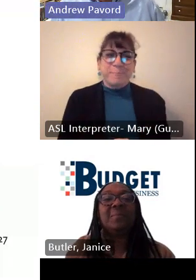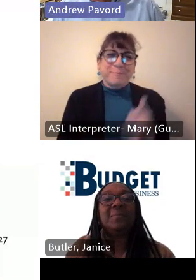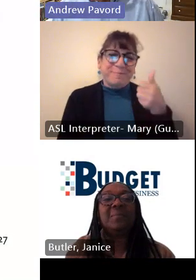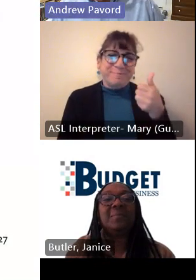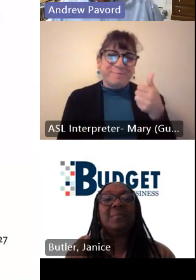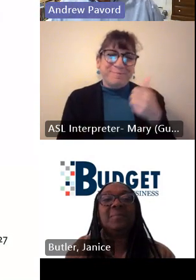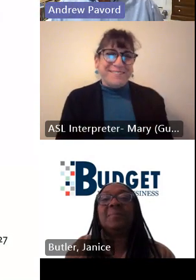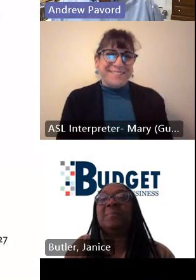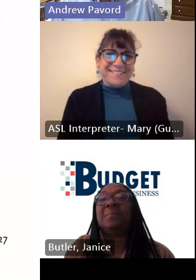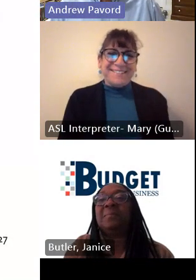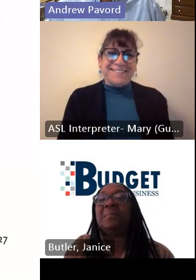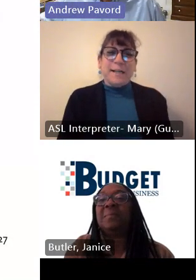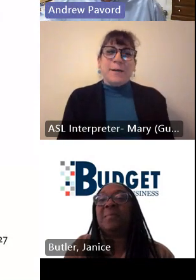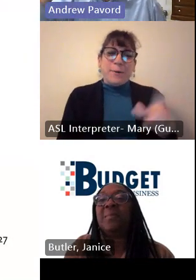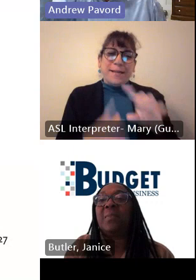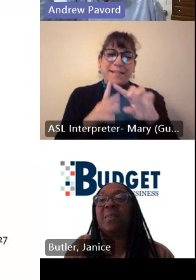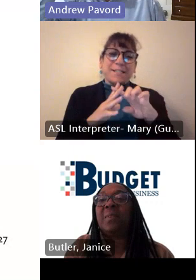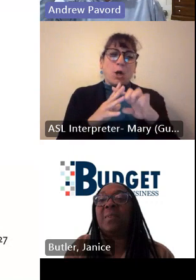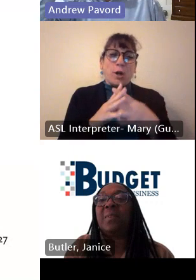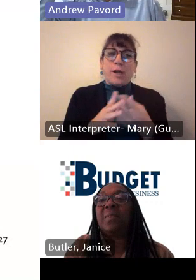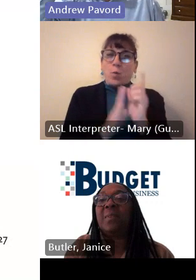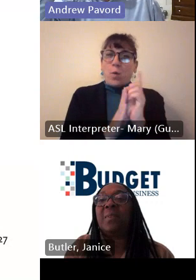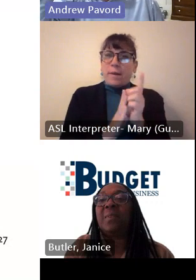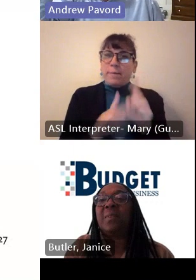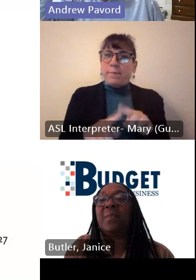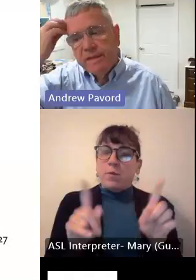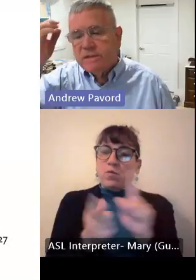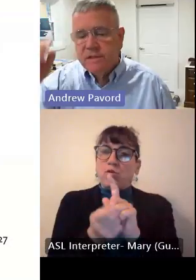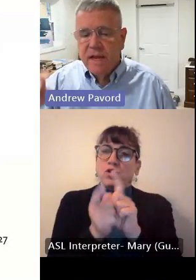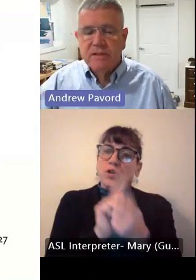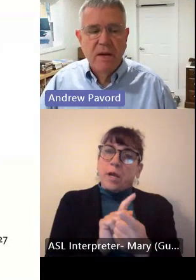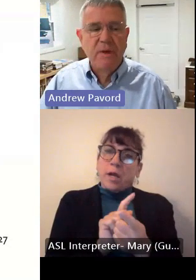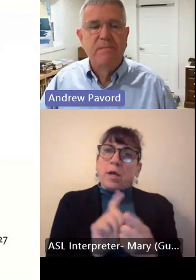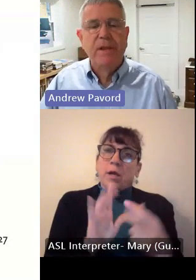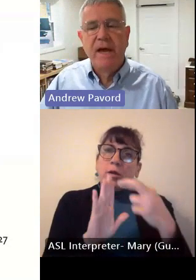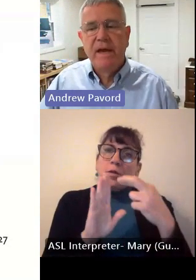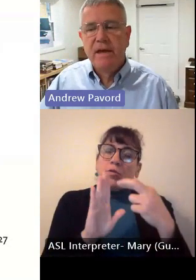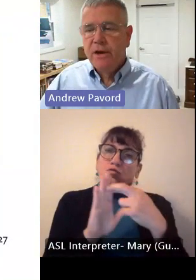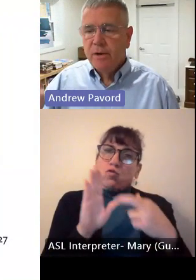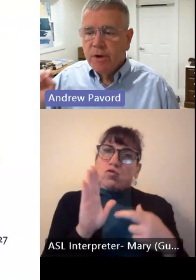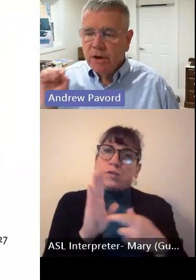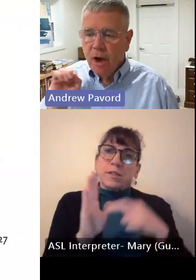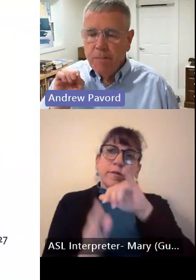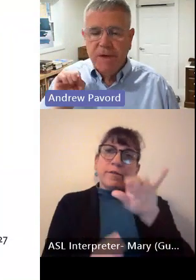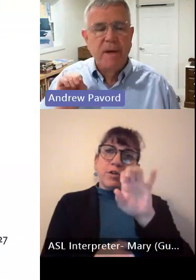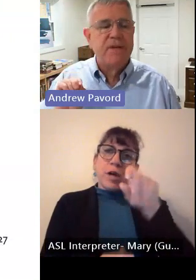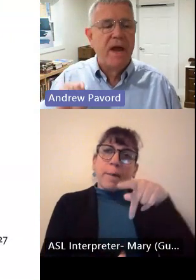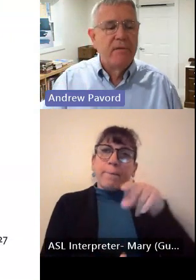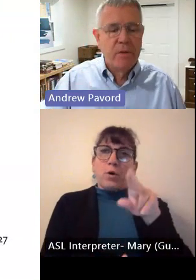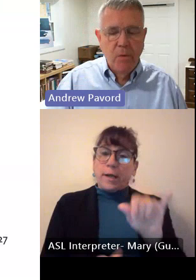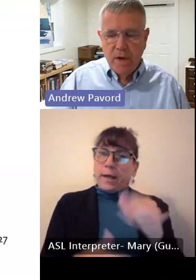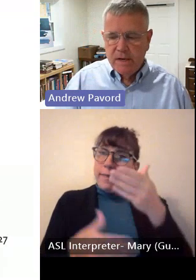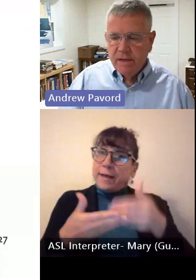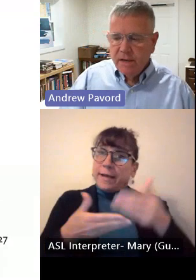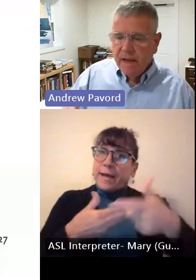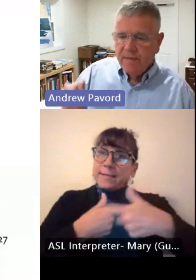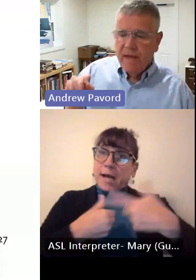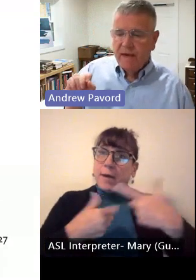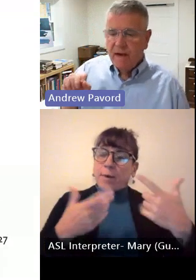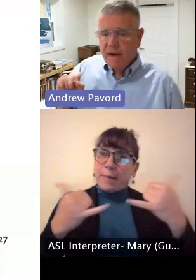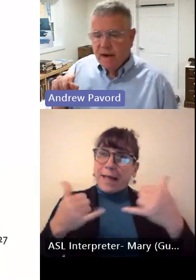Okay, we're going to get started in a minute, but we're going to change the rules of Jeopardy. And this next time we play, we're going to open it up to